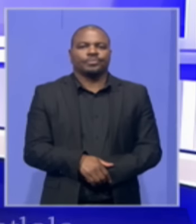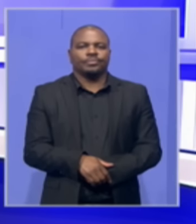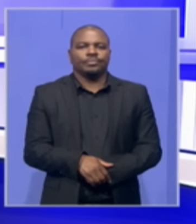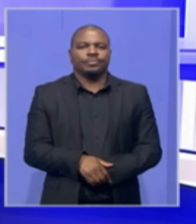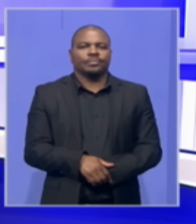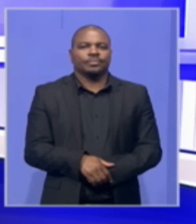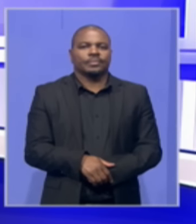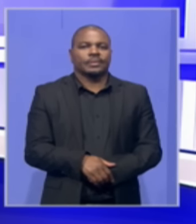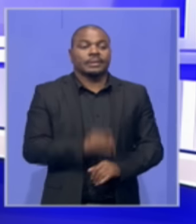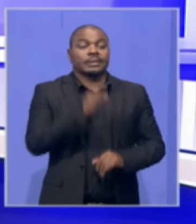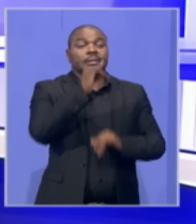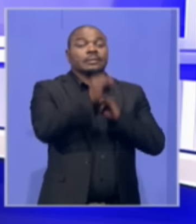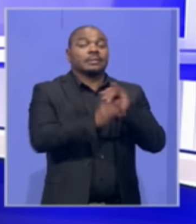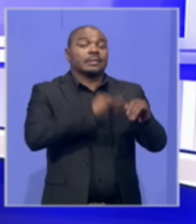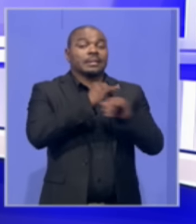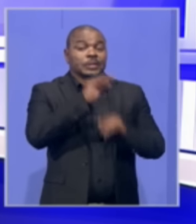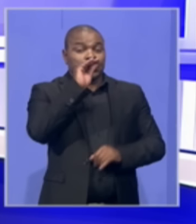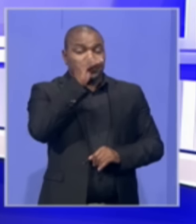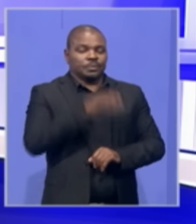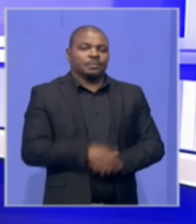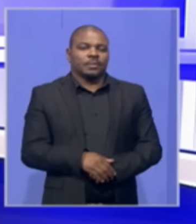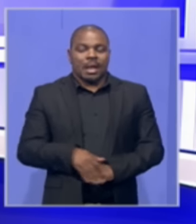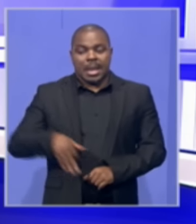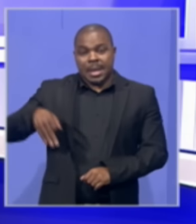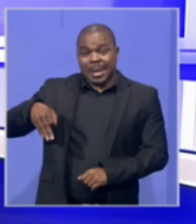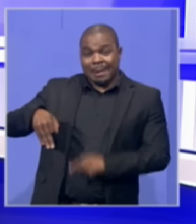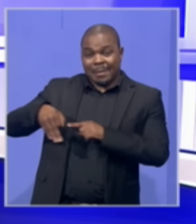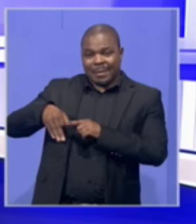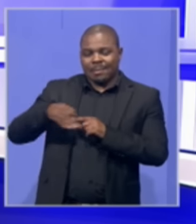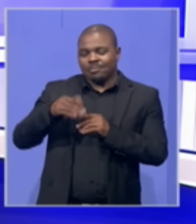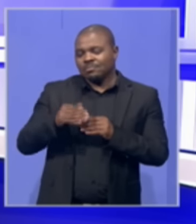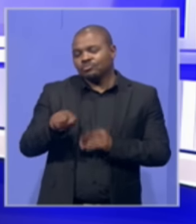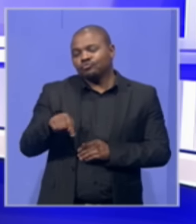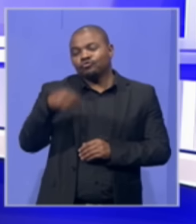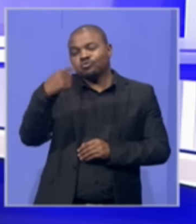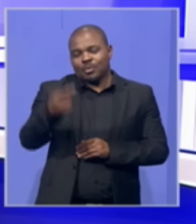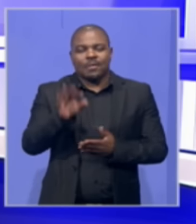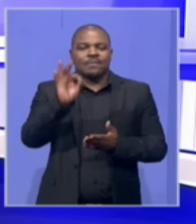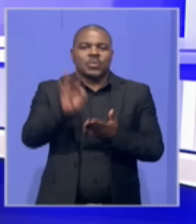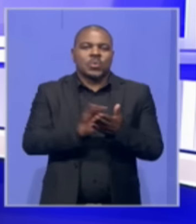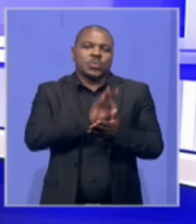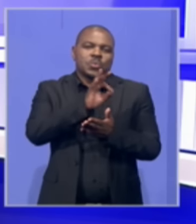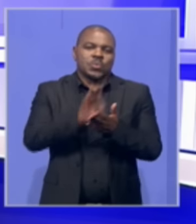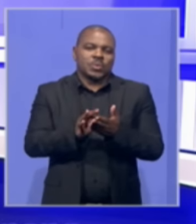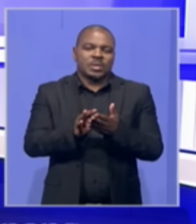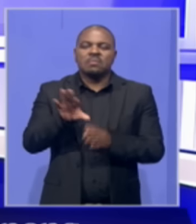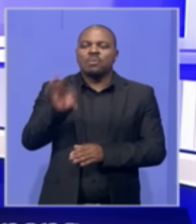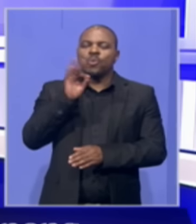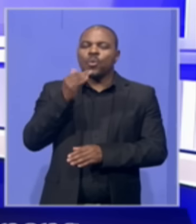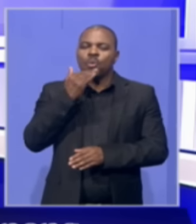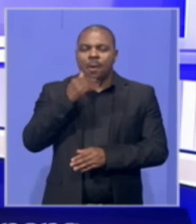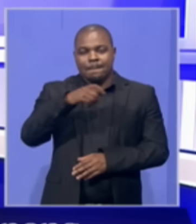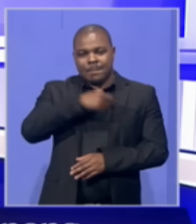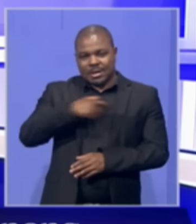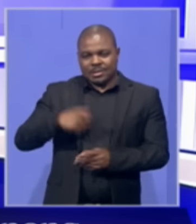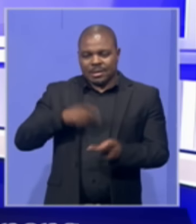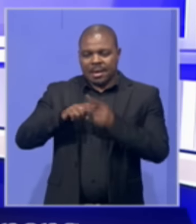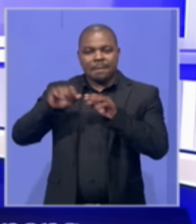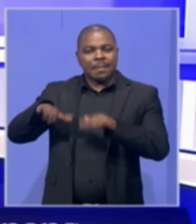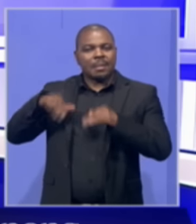Mo go tsa boditšhabatšhaba, Namibia e tla leba kwa ditlhophong go voutela moporesidente le ditokololo tsa